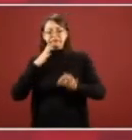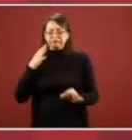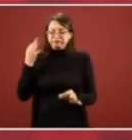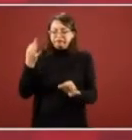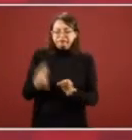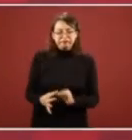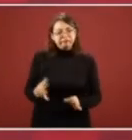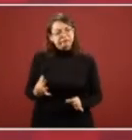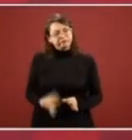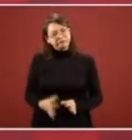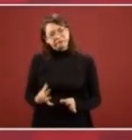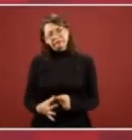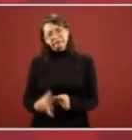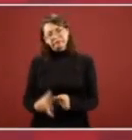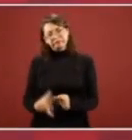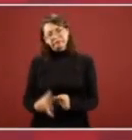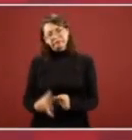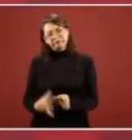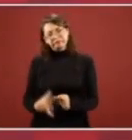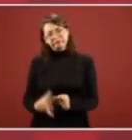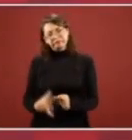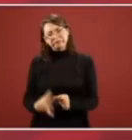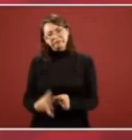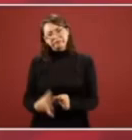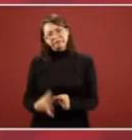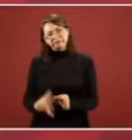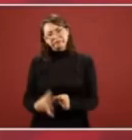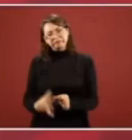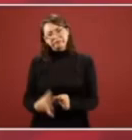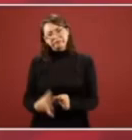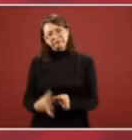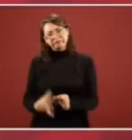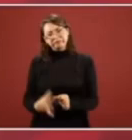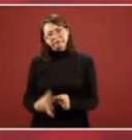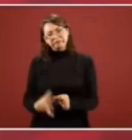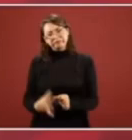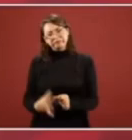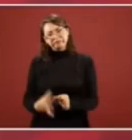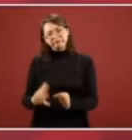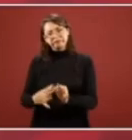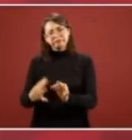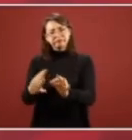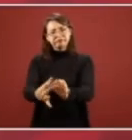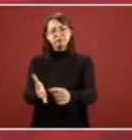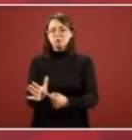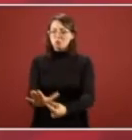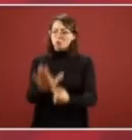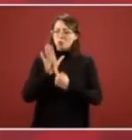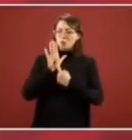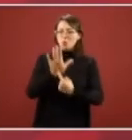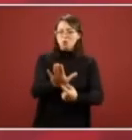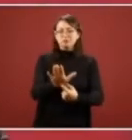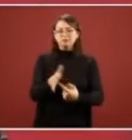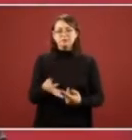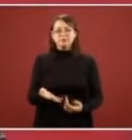A seguir dando un buen ejemplo. And we will continue to give a good example.